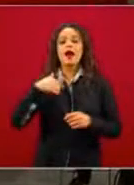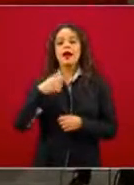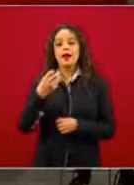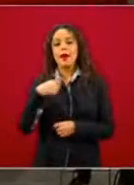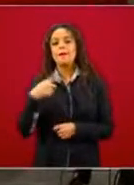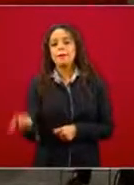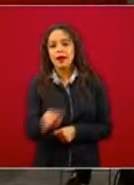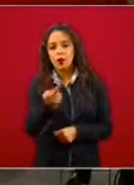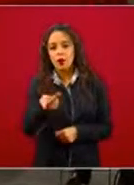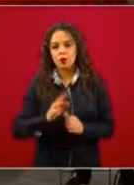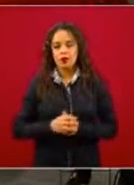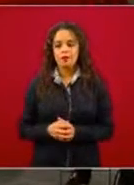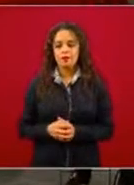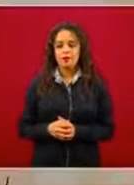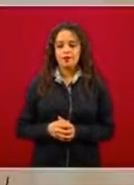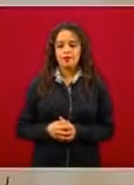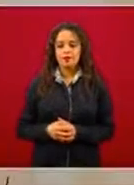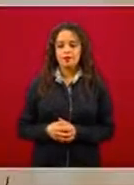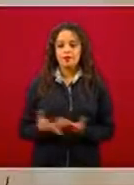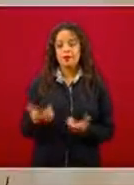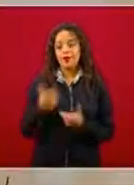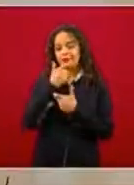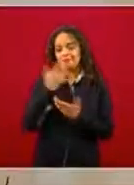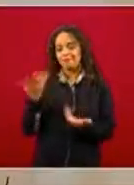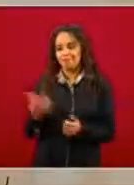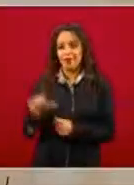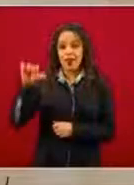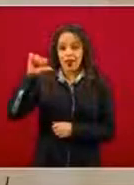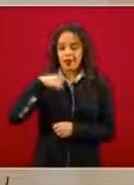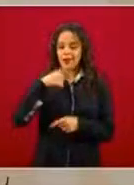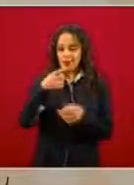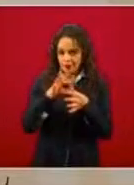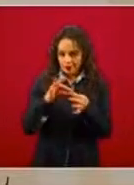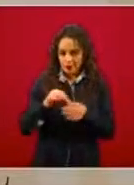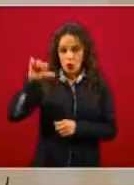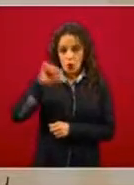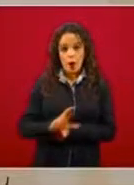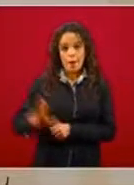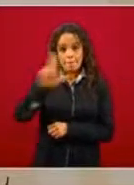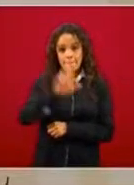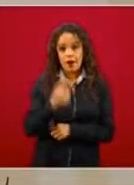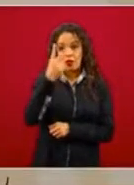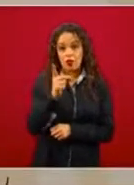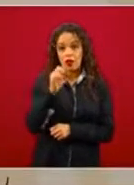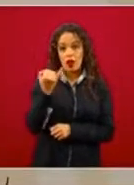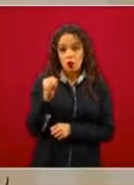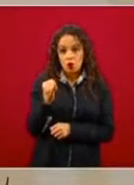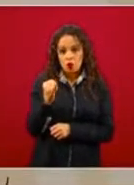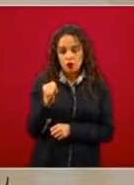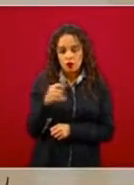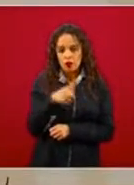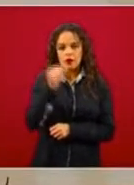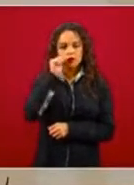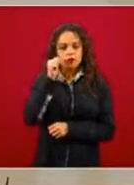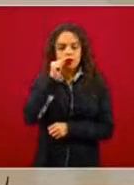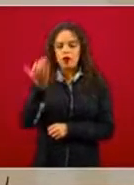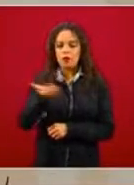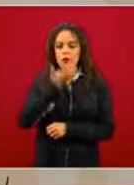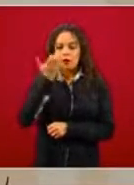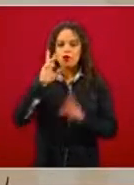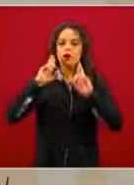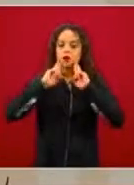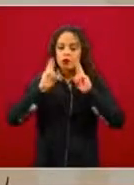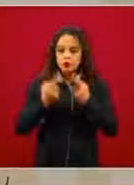work actually stated that this was the worst moment of the pandemic? Well,